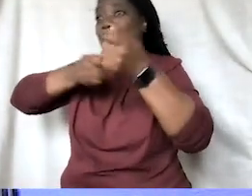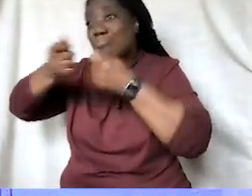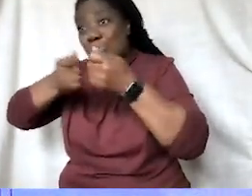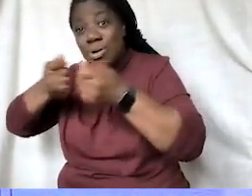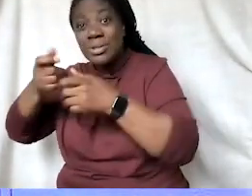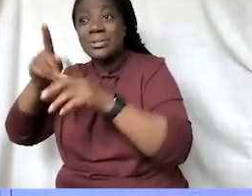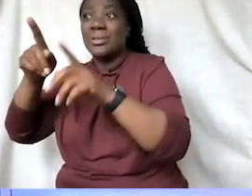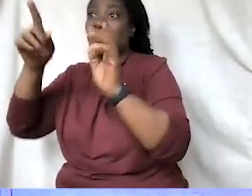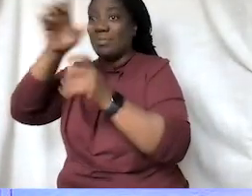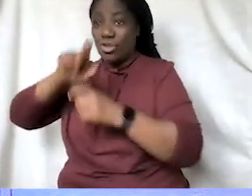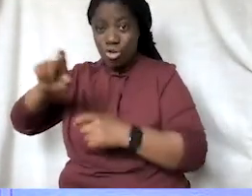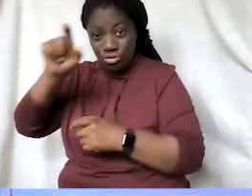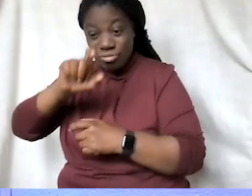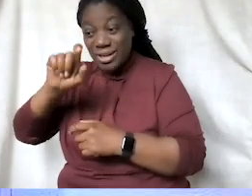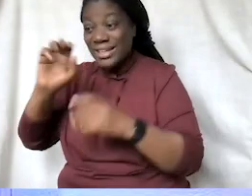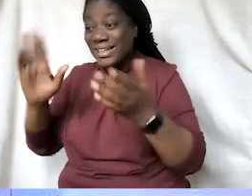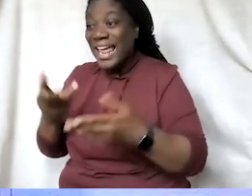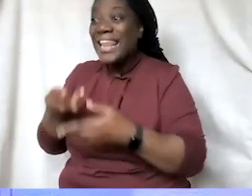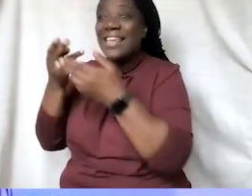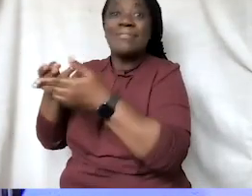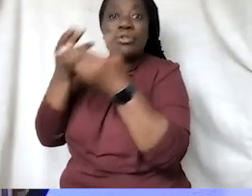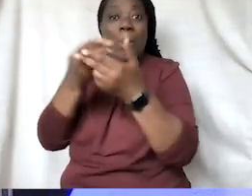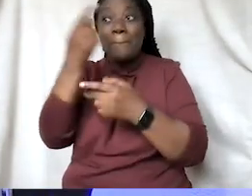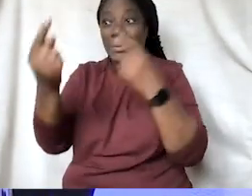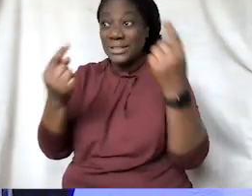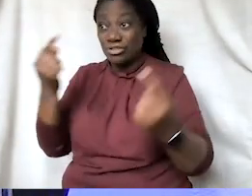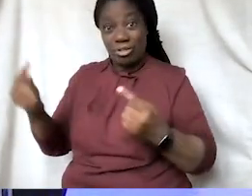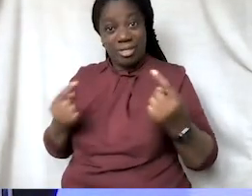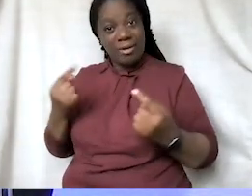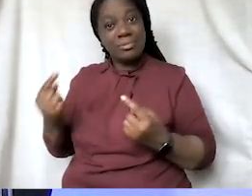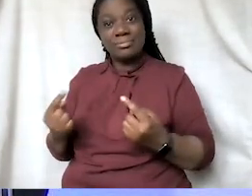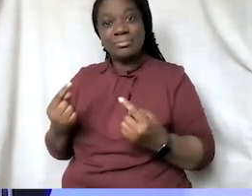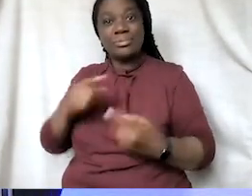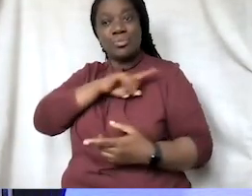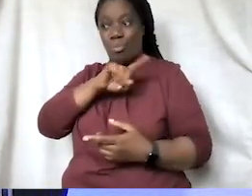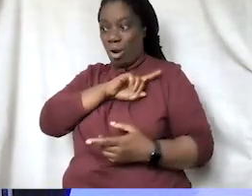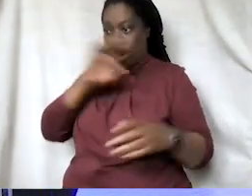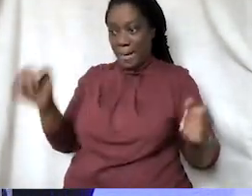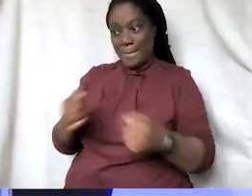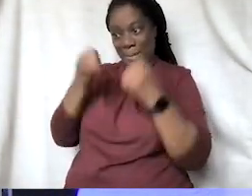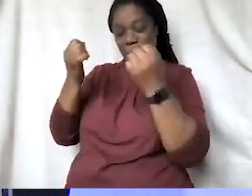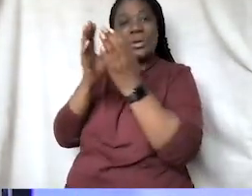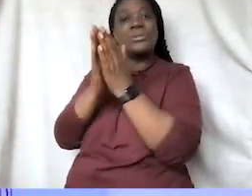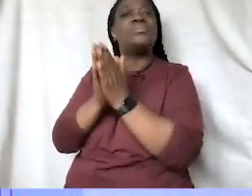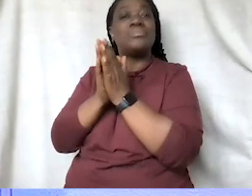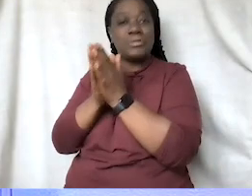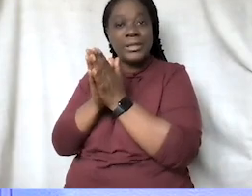start lifting each other up more in prayer, because there is power in